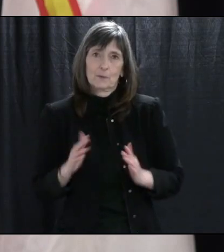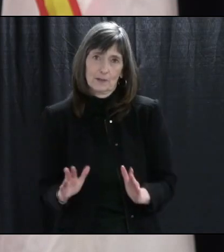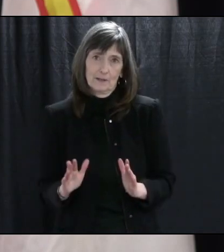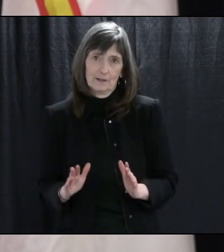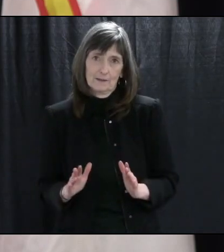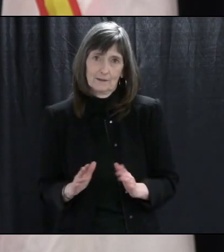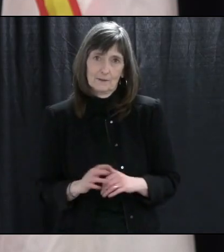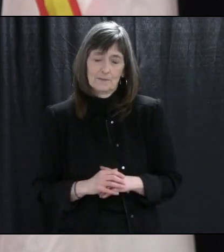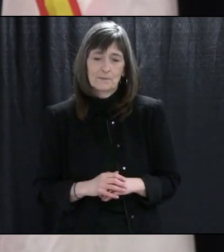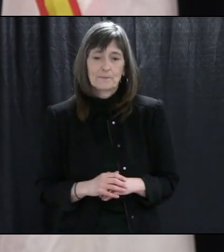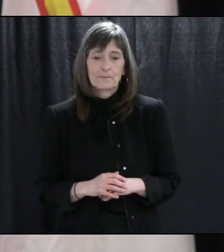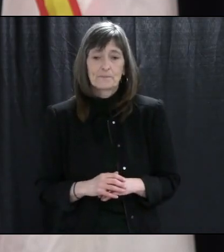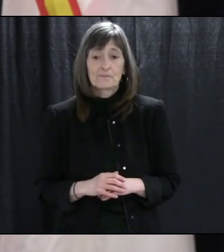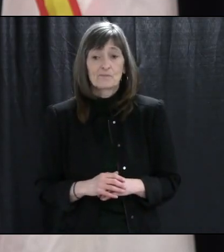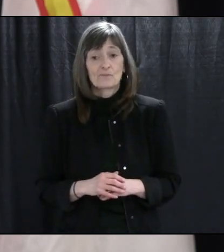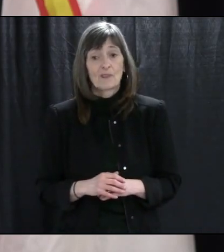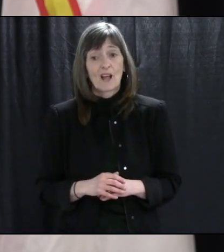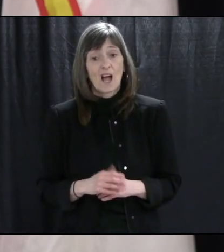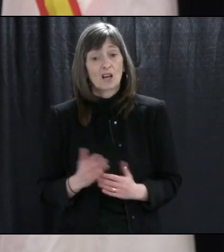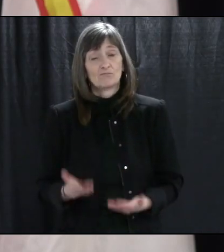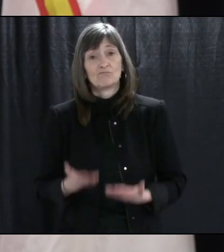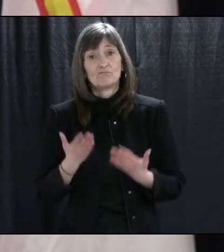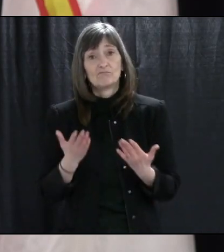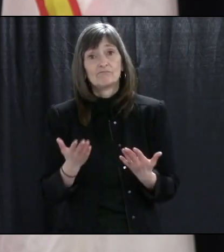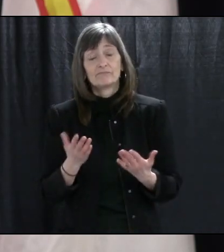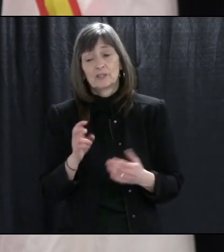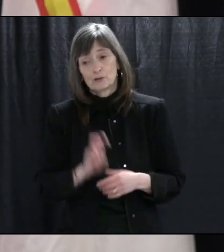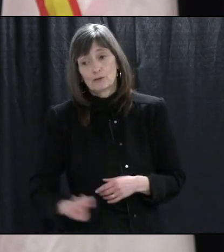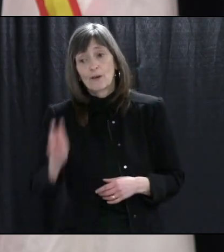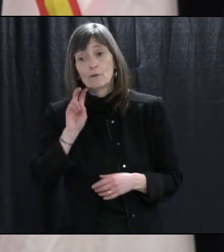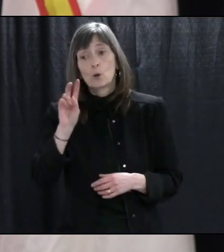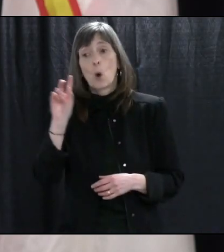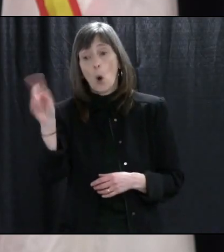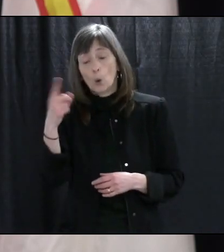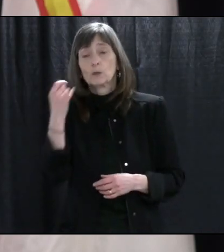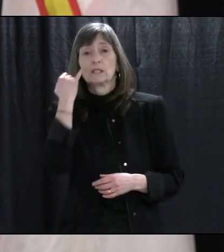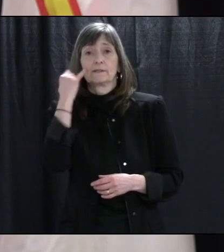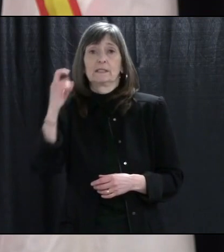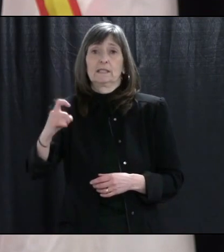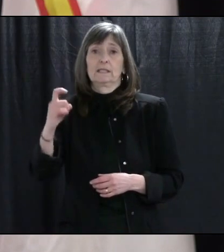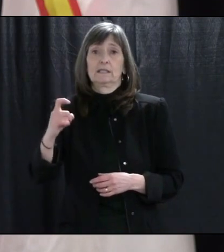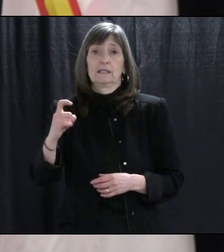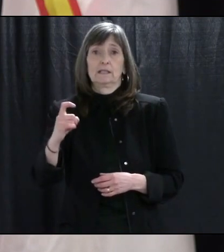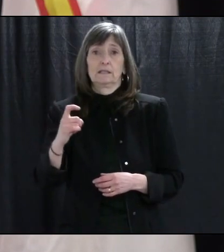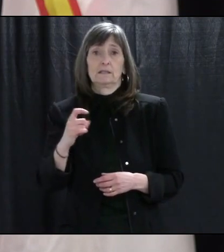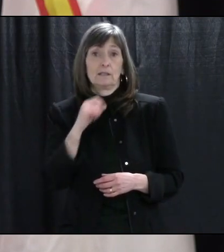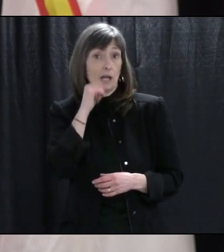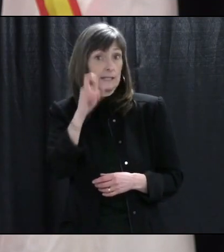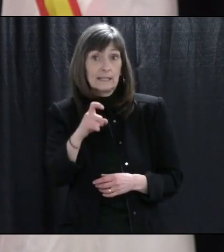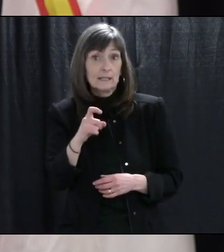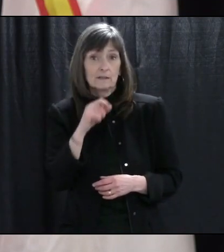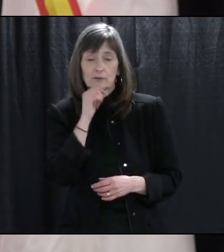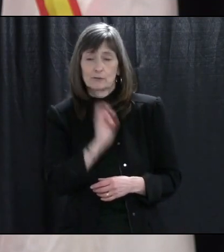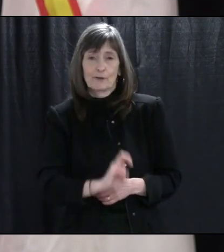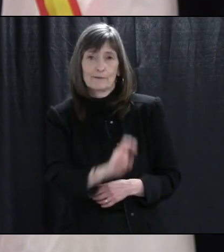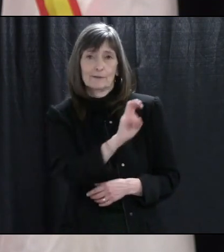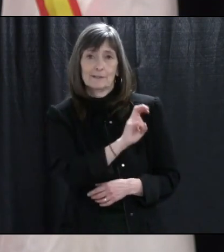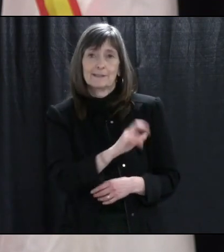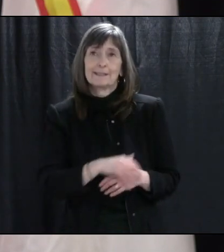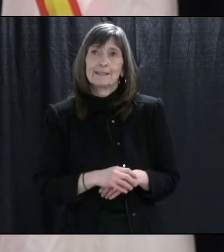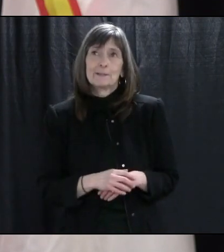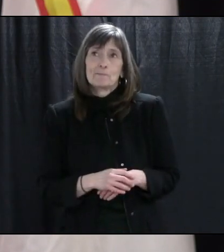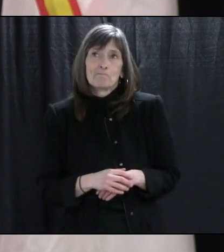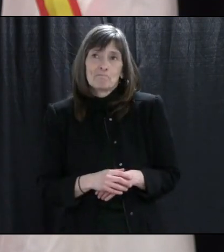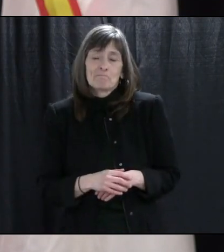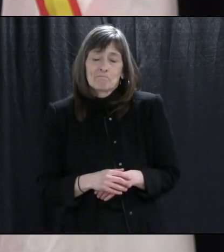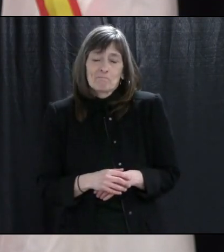My suggestion is for non-essential or essential travel only, and no non-essential travel. But it's very difficult for everyone, I